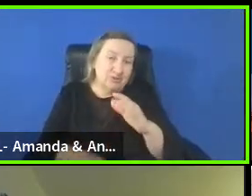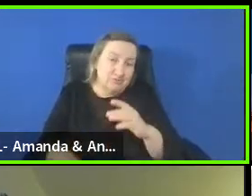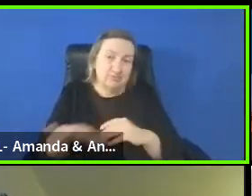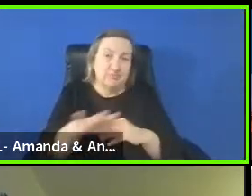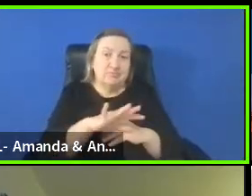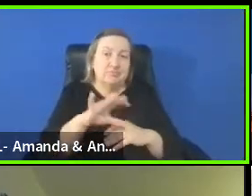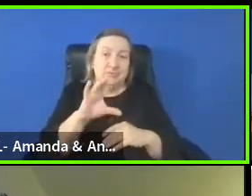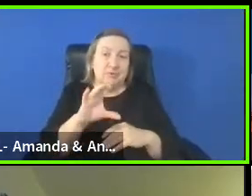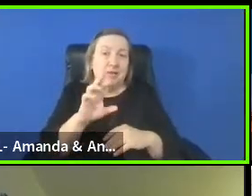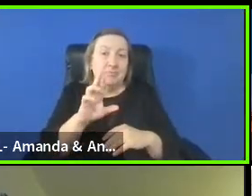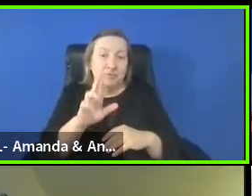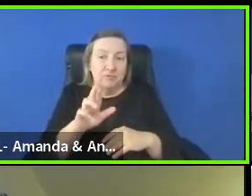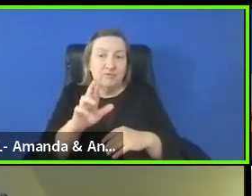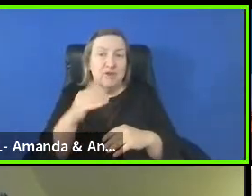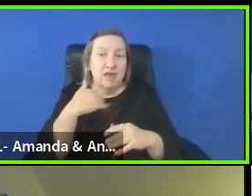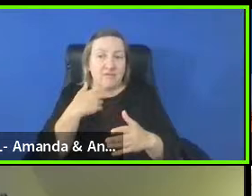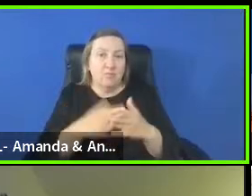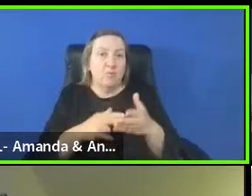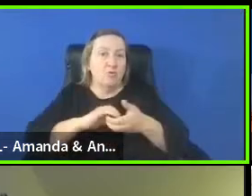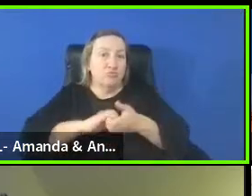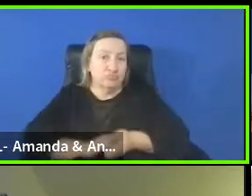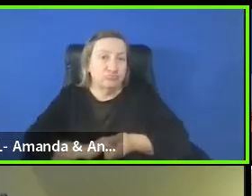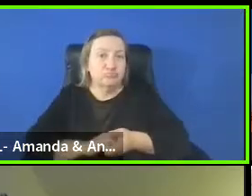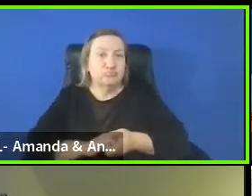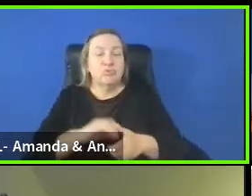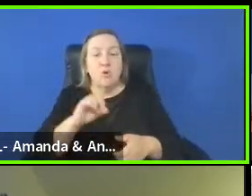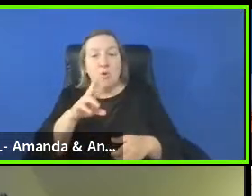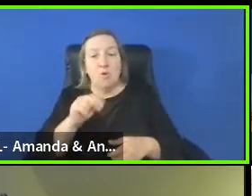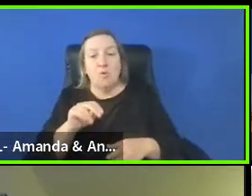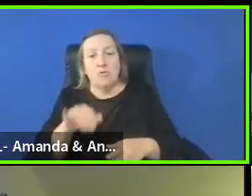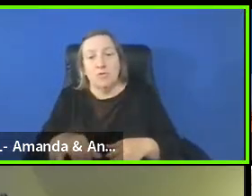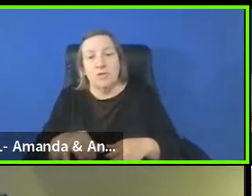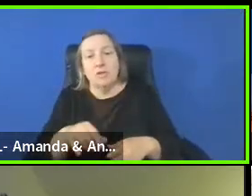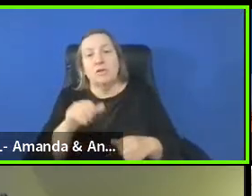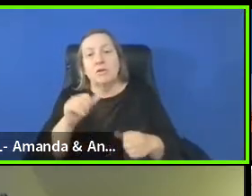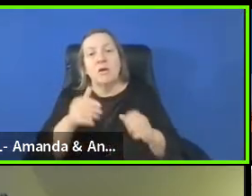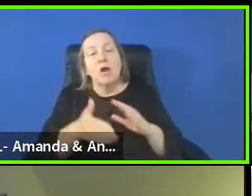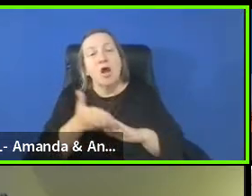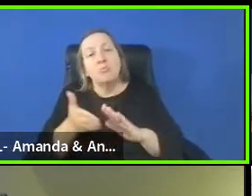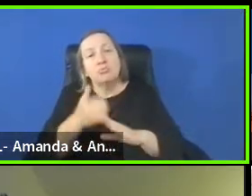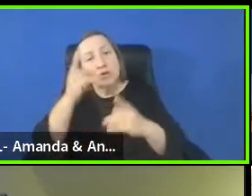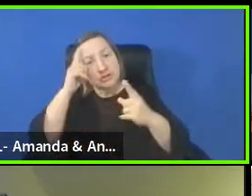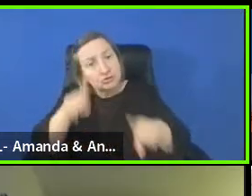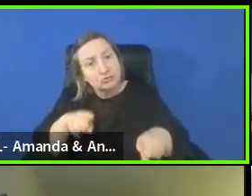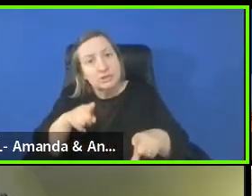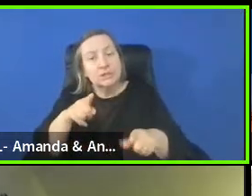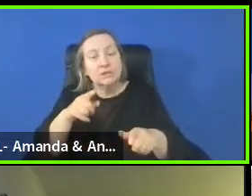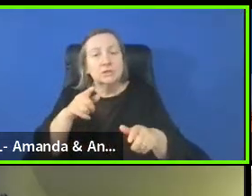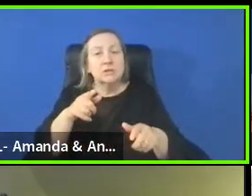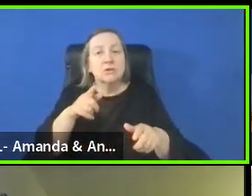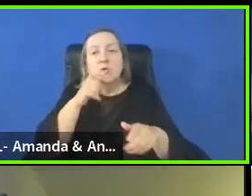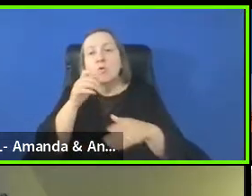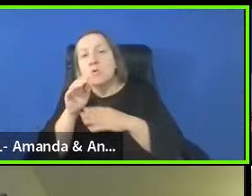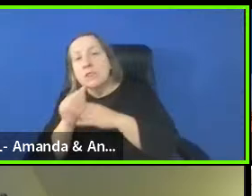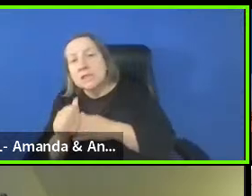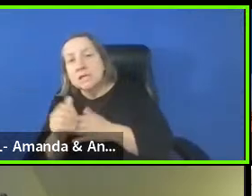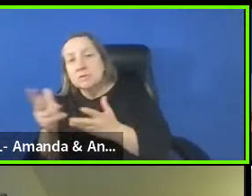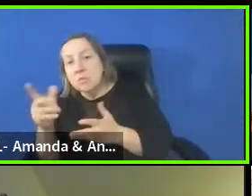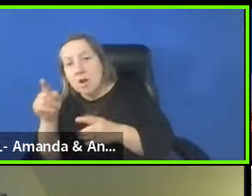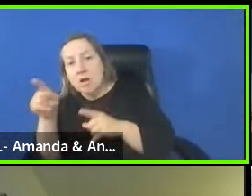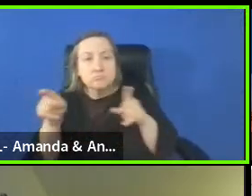owned. There's operating agreements between the two states of who takes the lead. Right